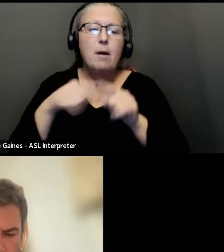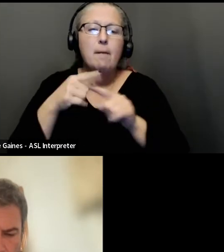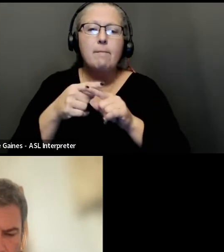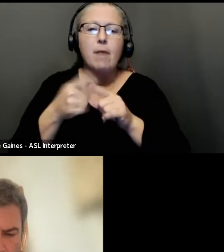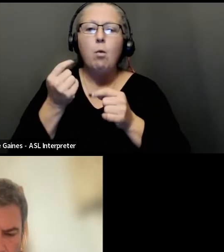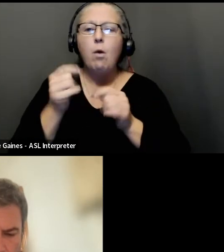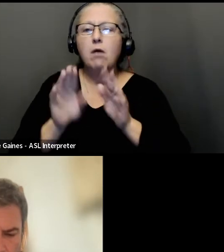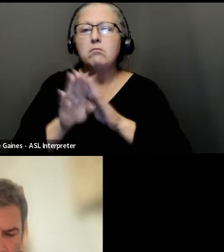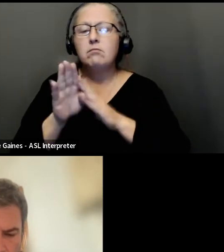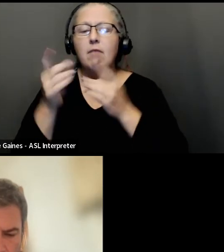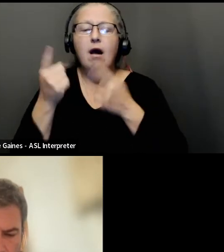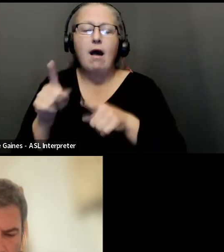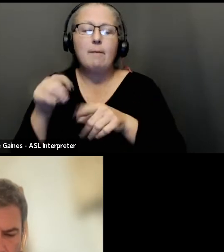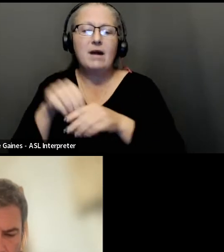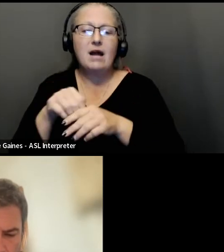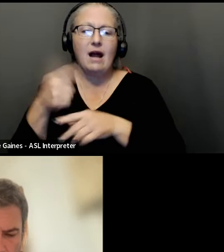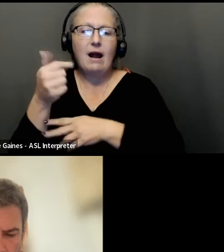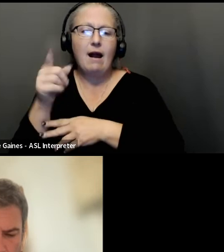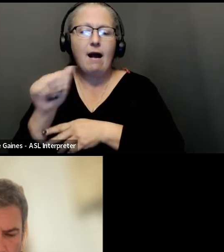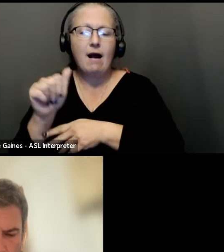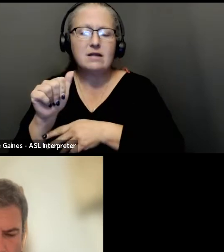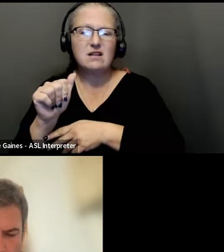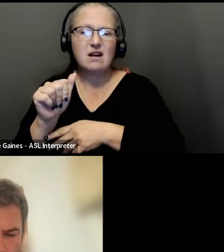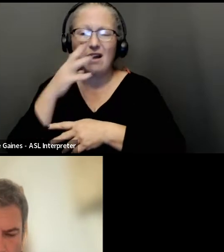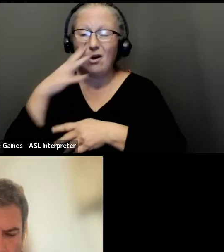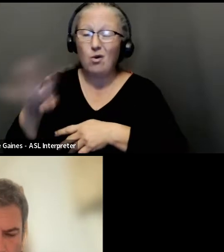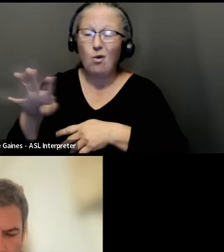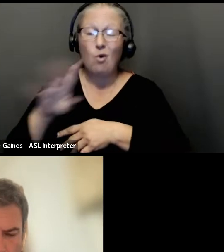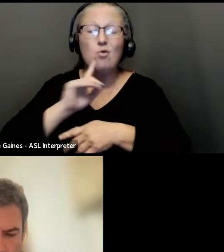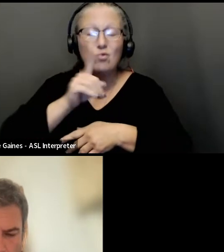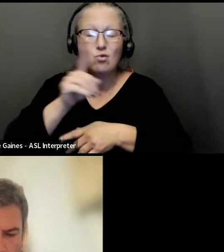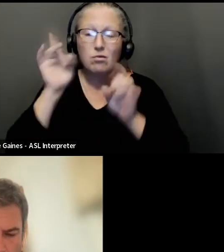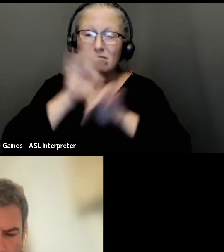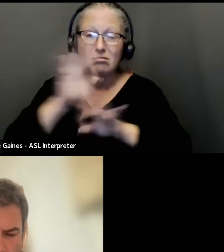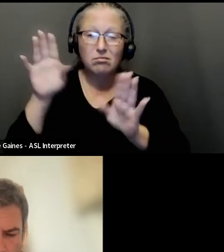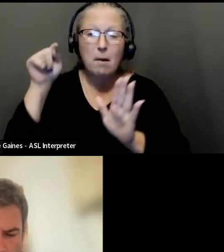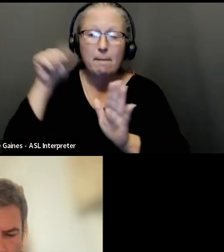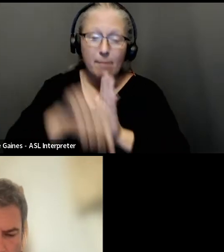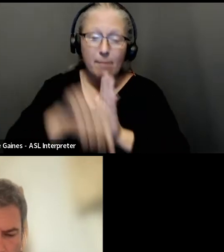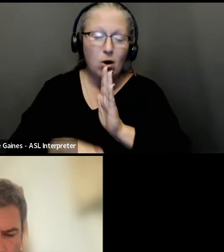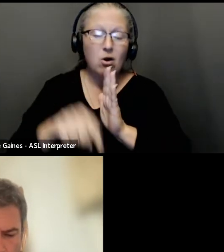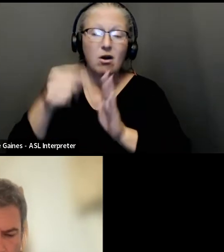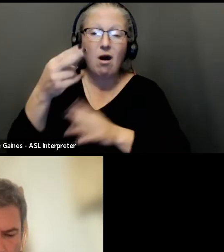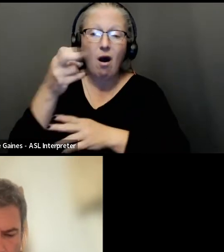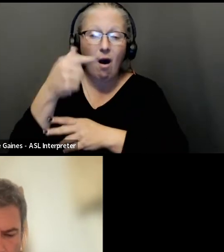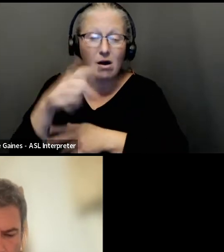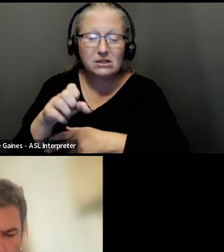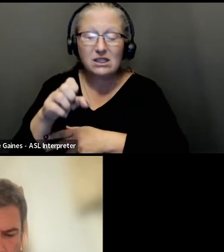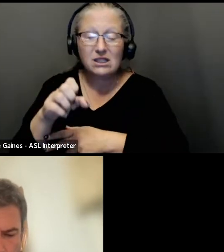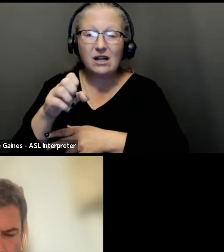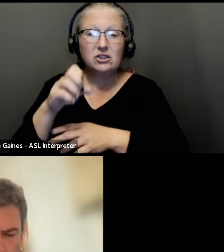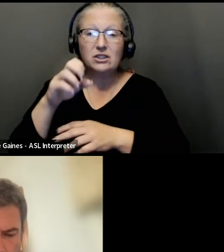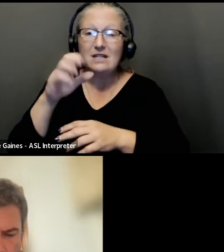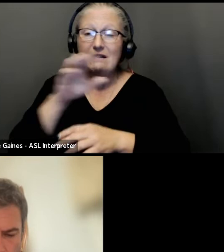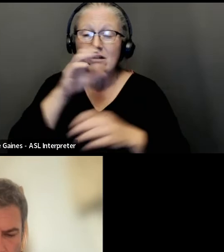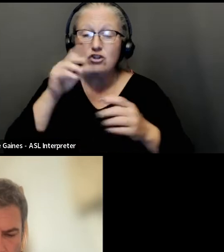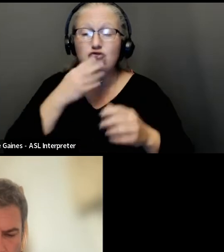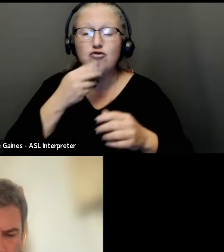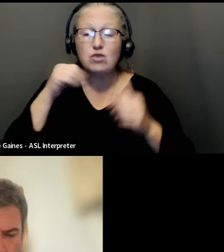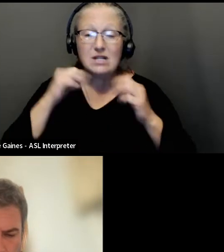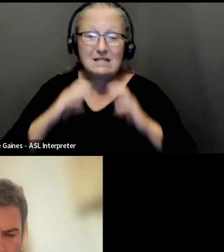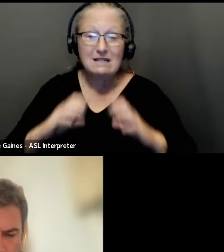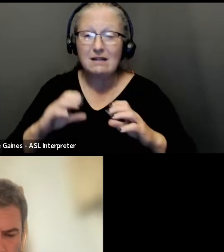Gaza Strip. This completely ignored the reality that the murders and hostage taking of defenseless Jewish citizens occurred in